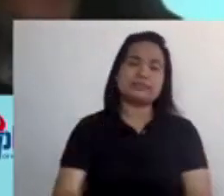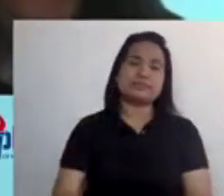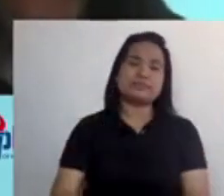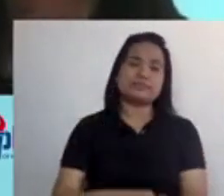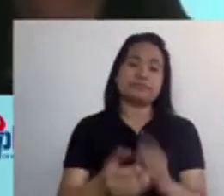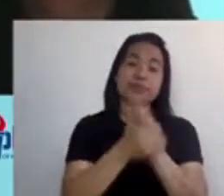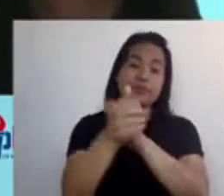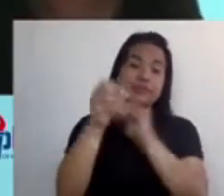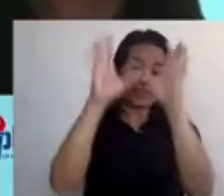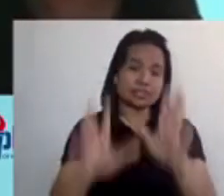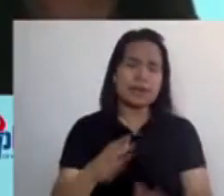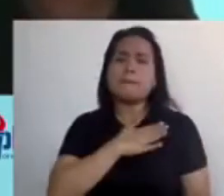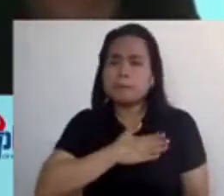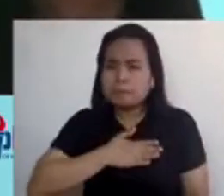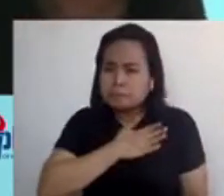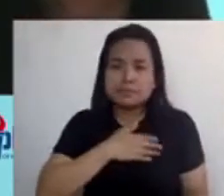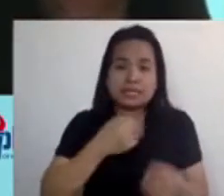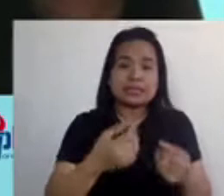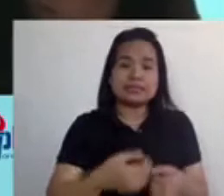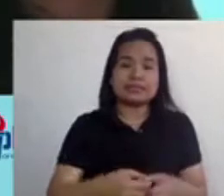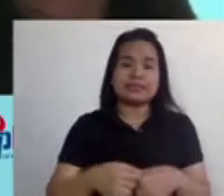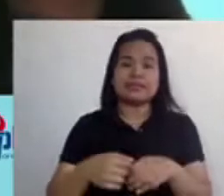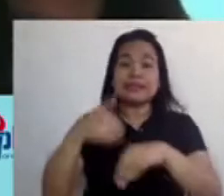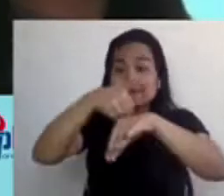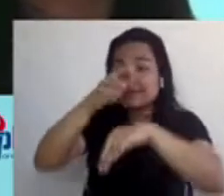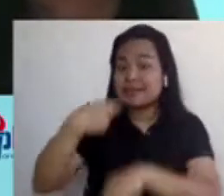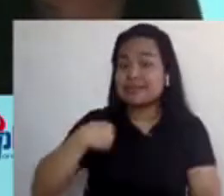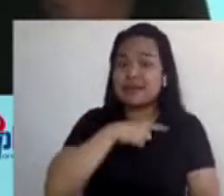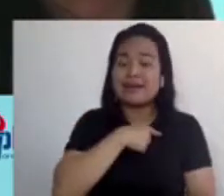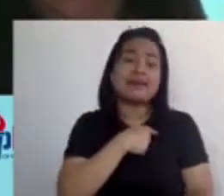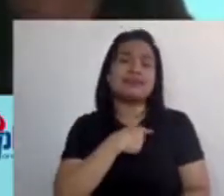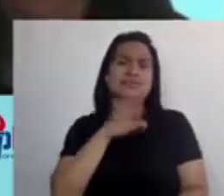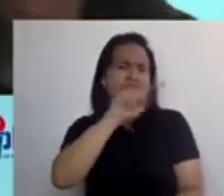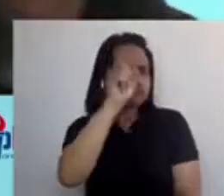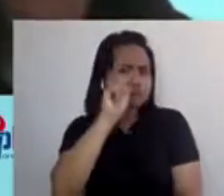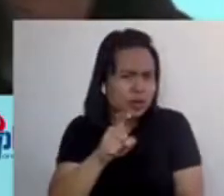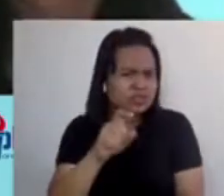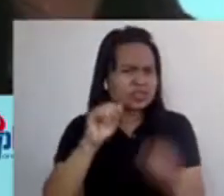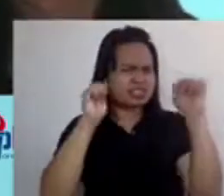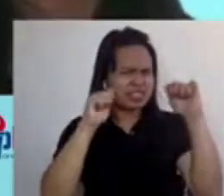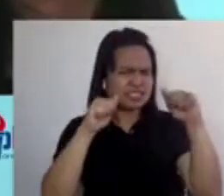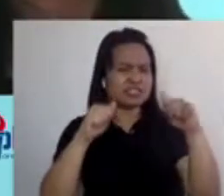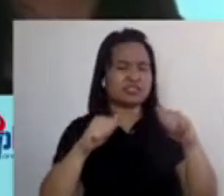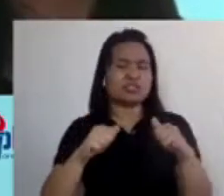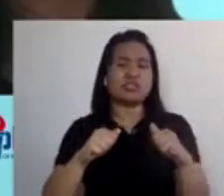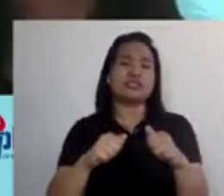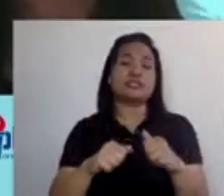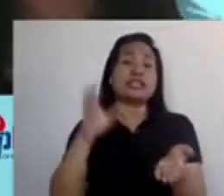your comments and questions on the comment box below so that we can address your responses on real time.